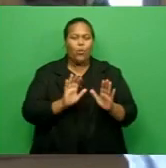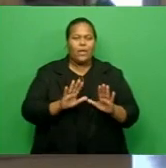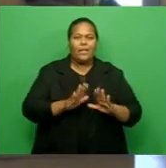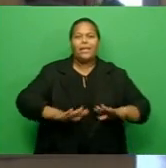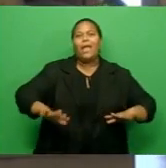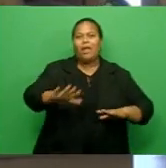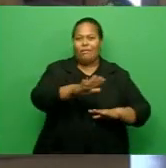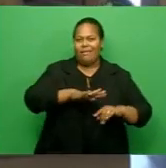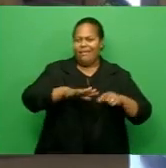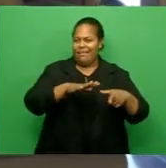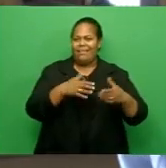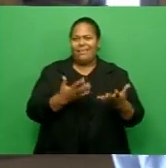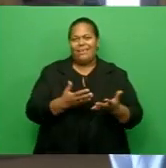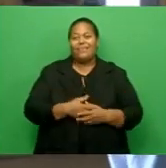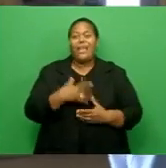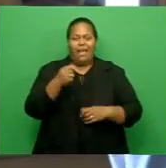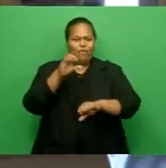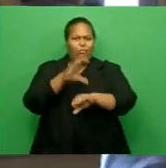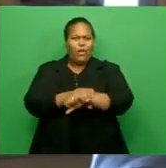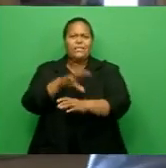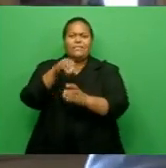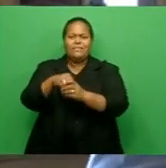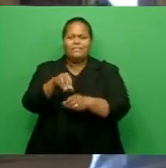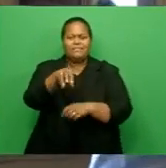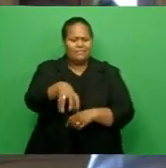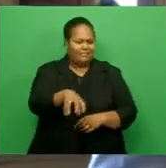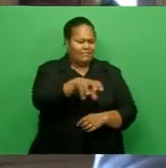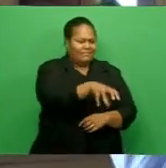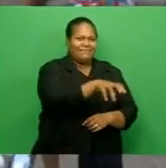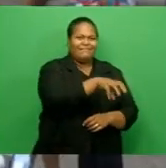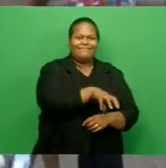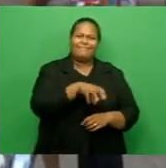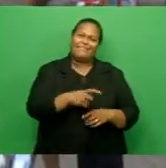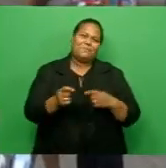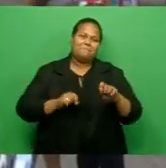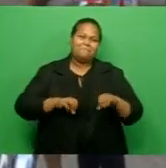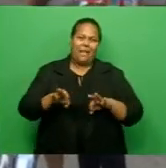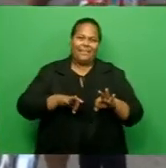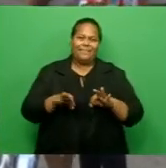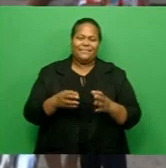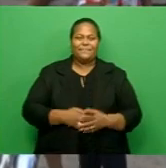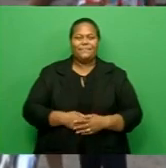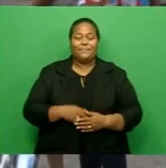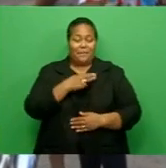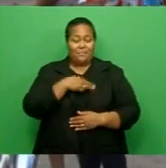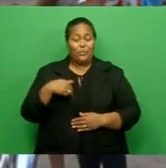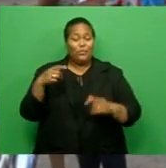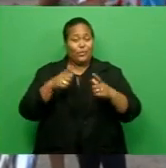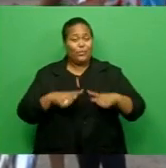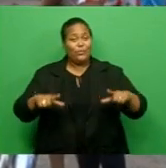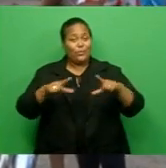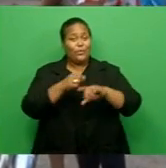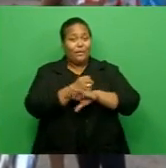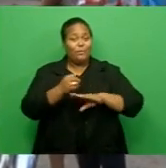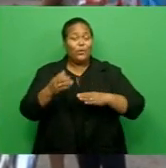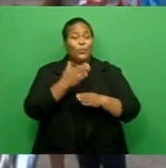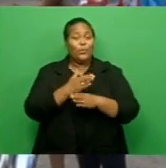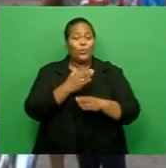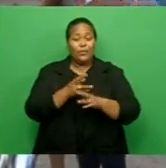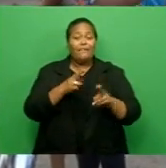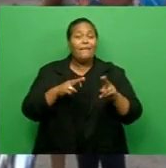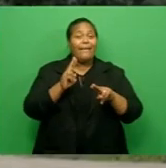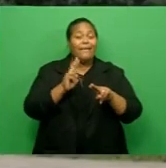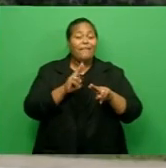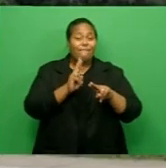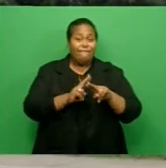restaurants. We will have the police post and so forth. The Ministry of Local Government will also work with the Fiji Roads